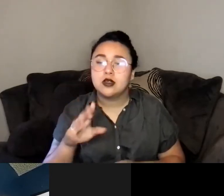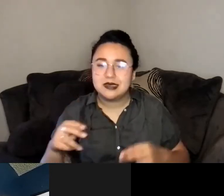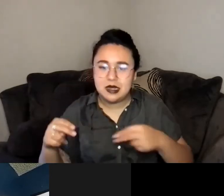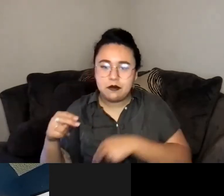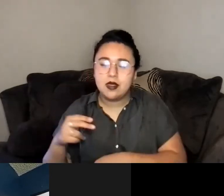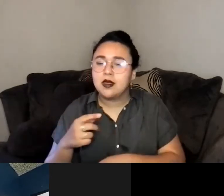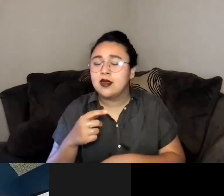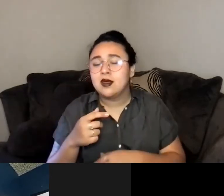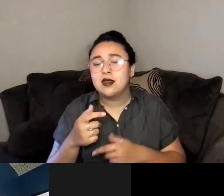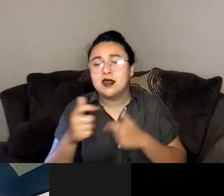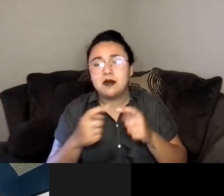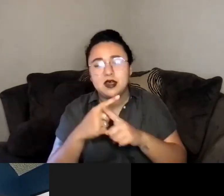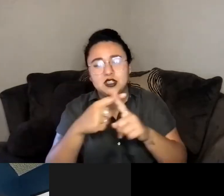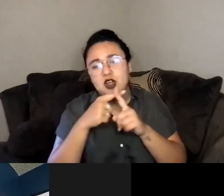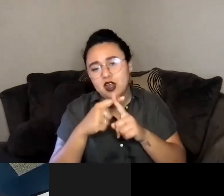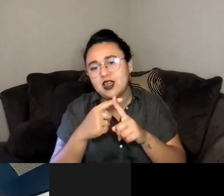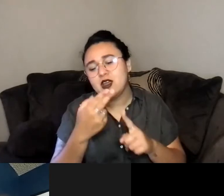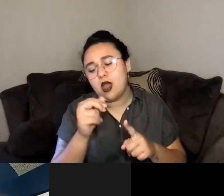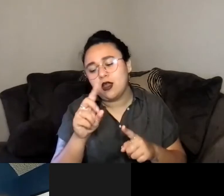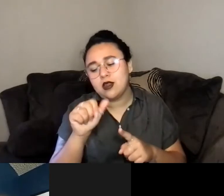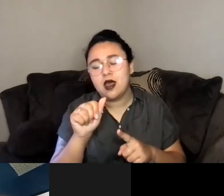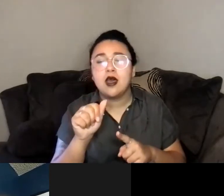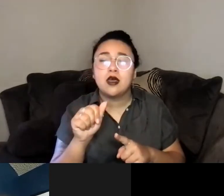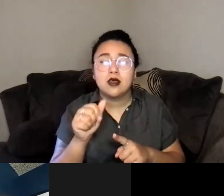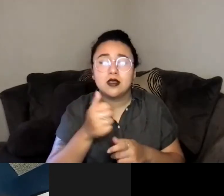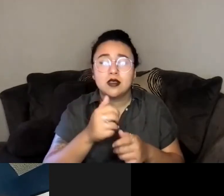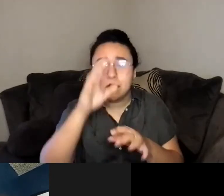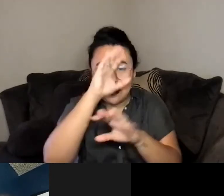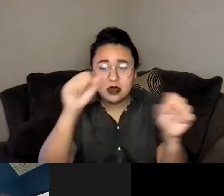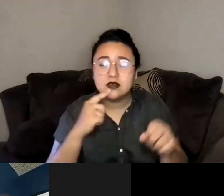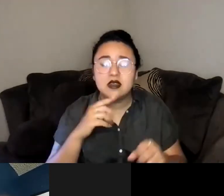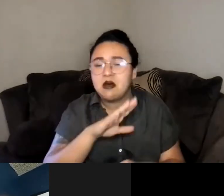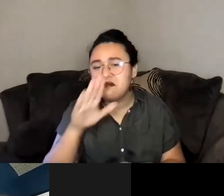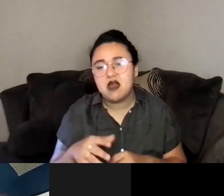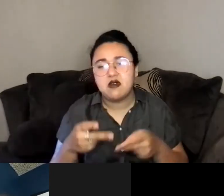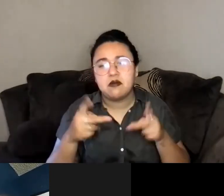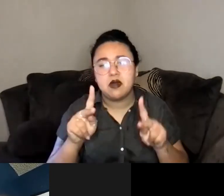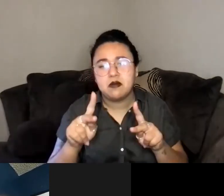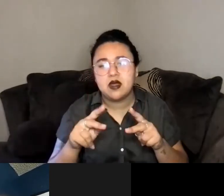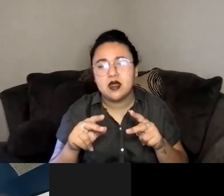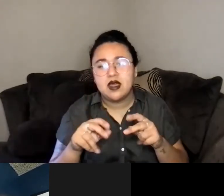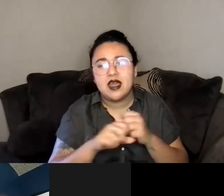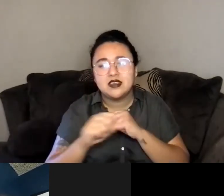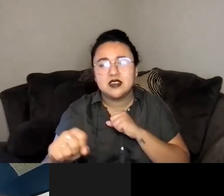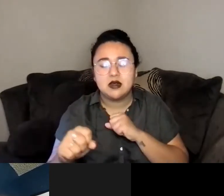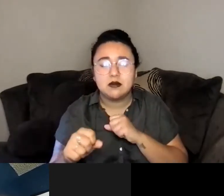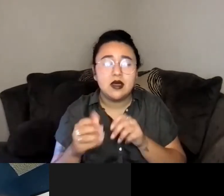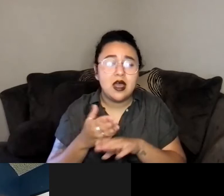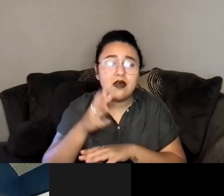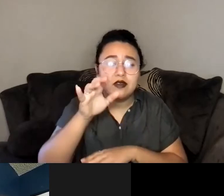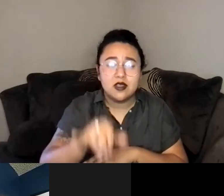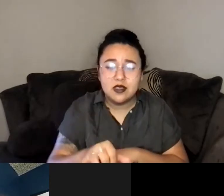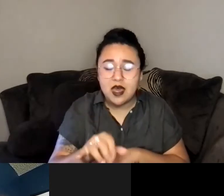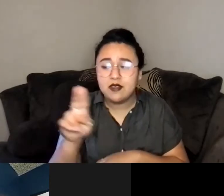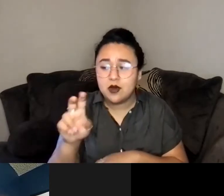of Honda said he would never permit extenders. But after that, they started equipping their cars for the US markets